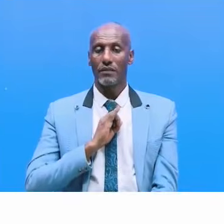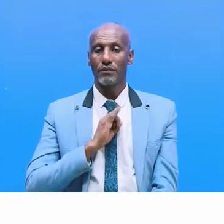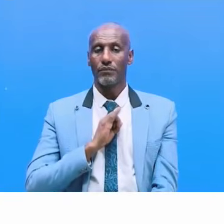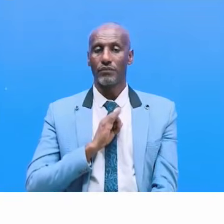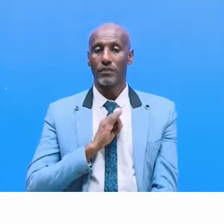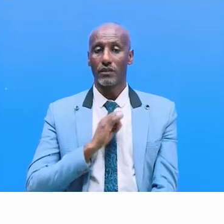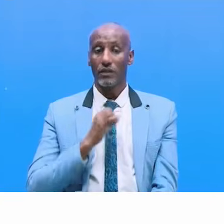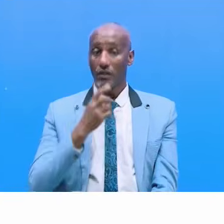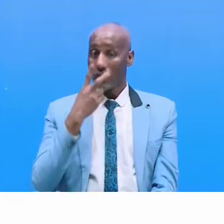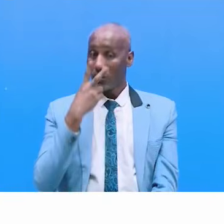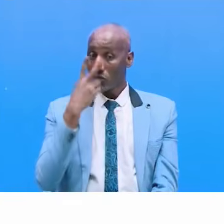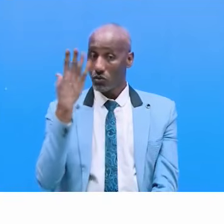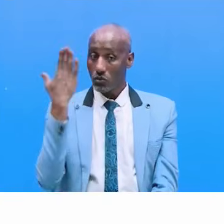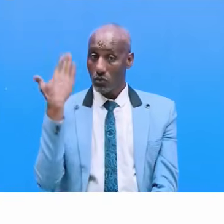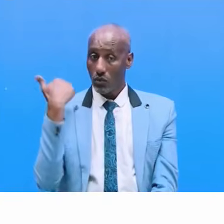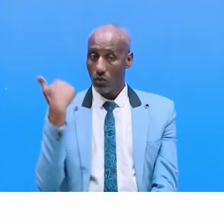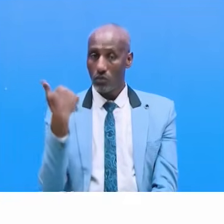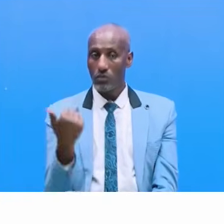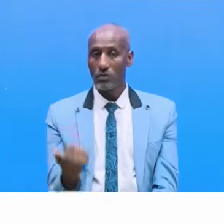saw